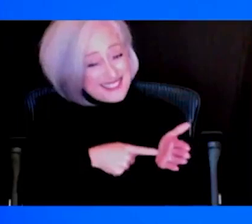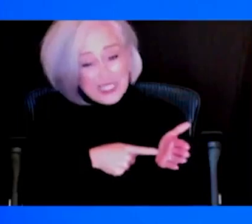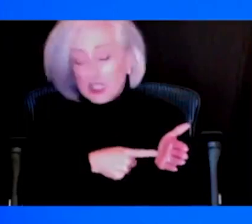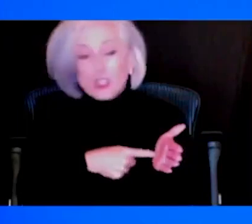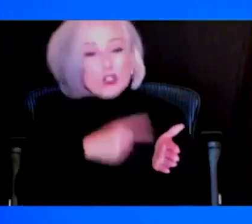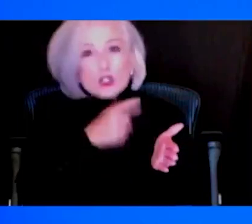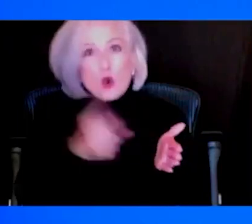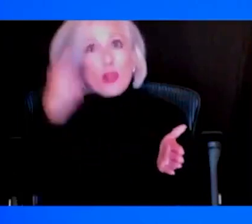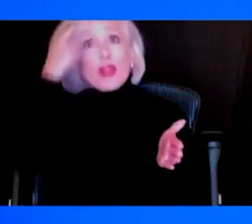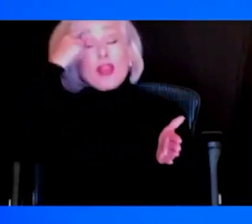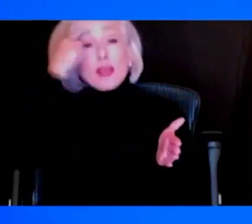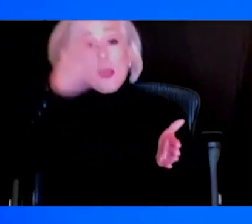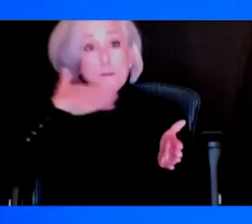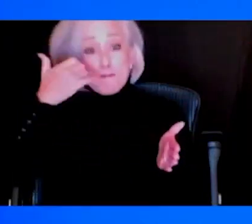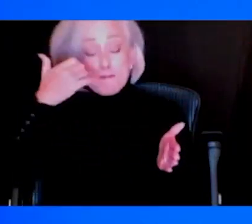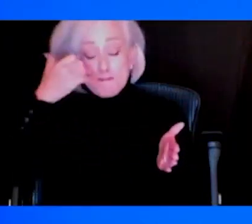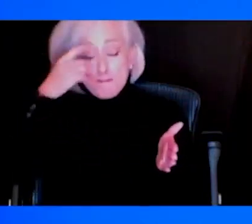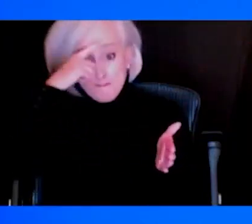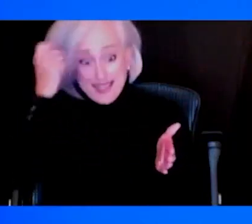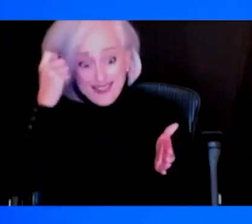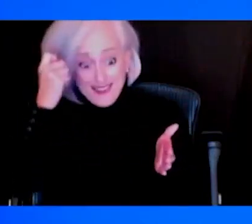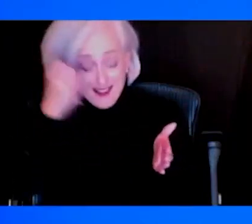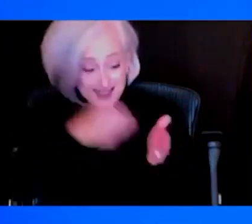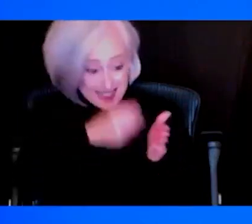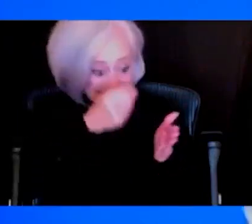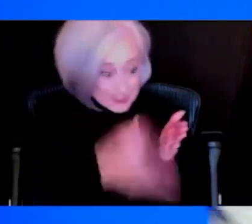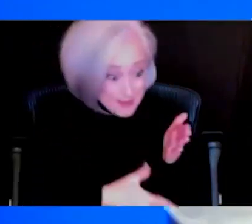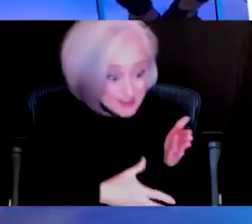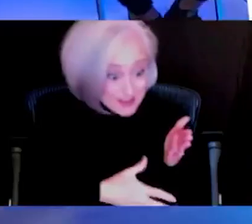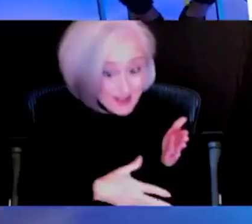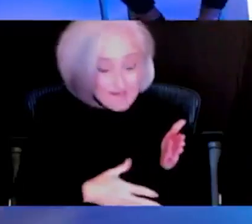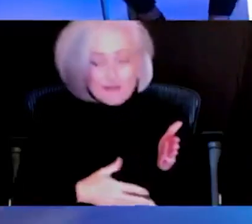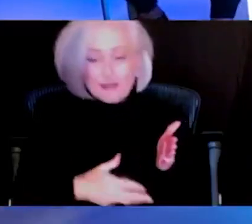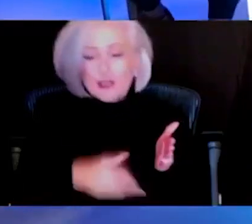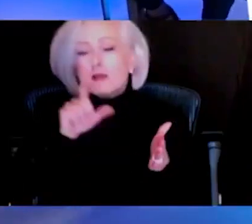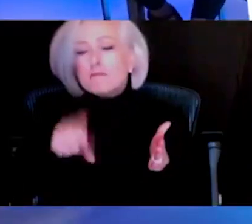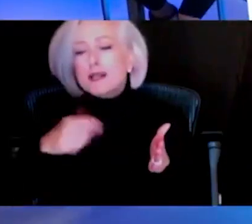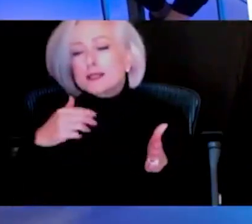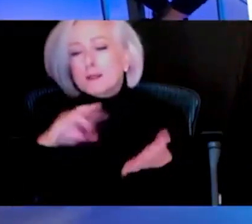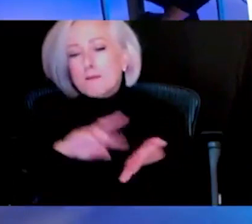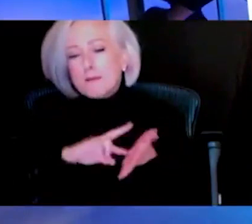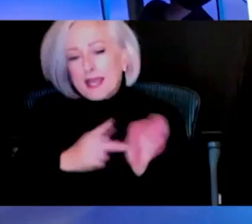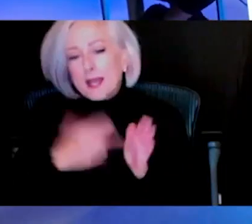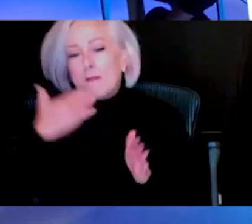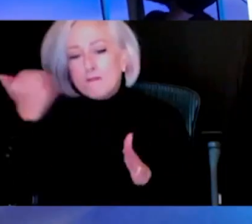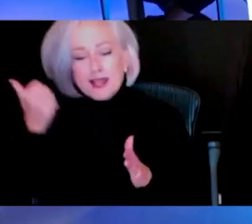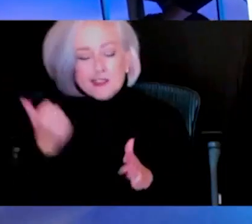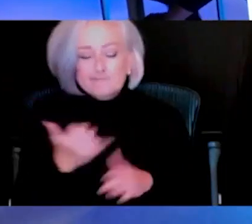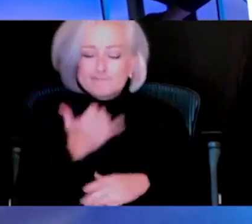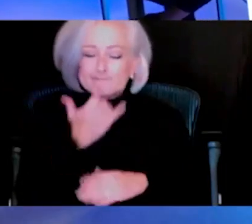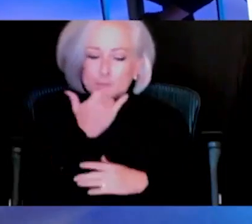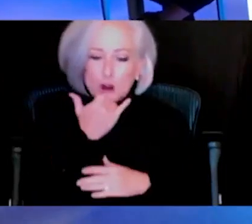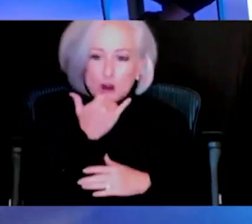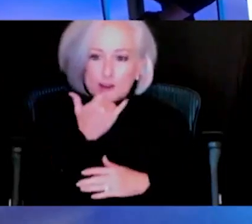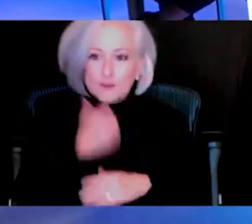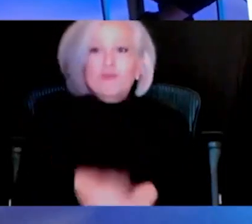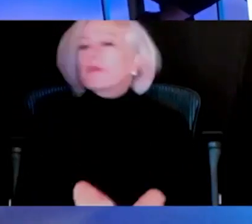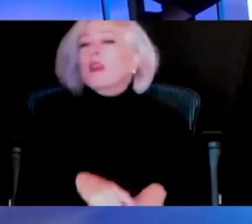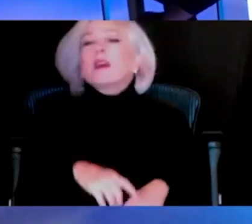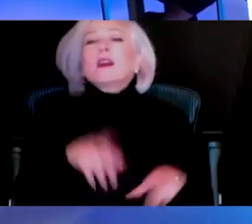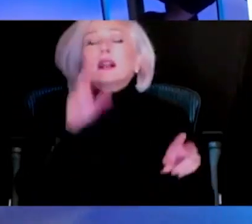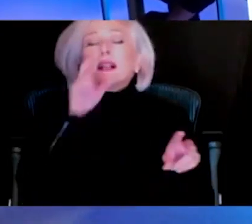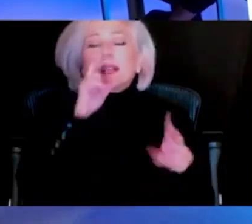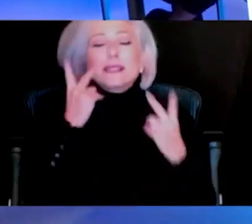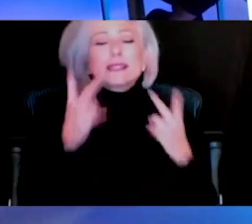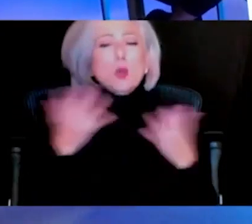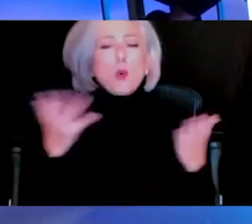to be better just because it's more expensive, because you'll lose a lot of money very quickly. Okay, well, we're going to talk more about that and what type of ingredients we should be looking for.